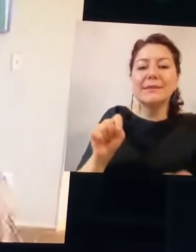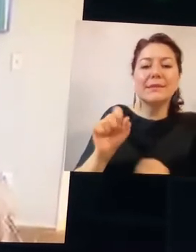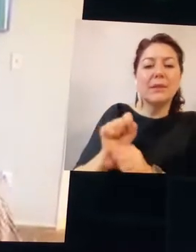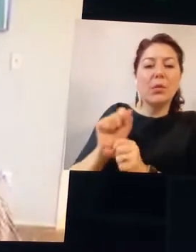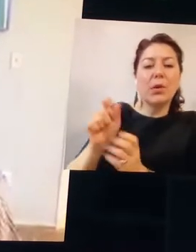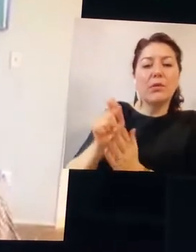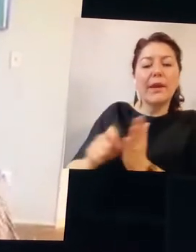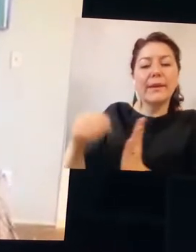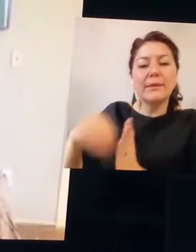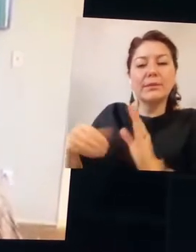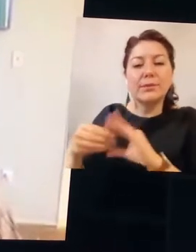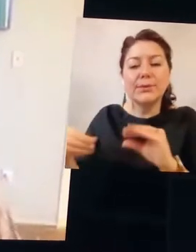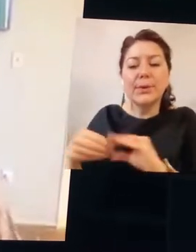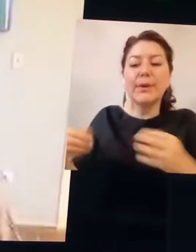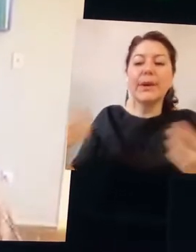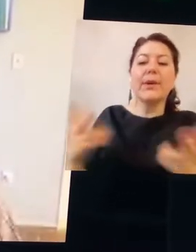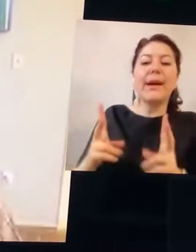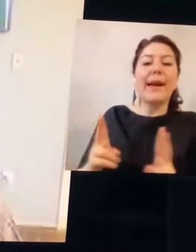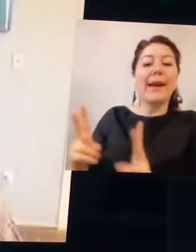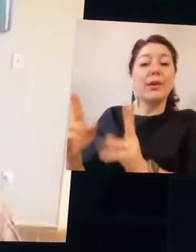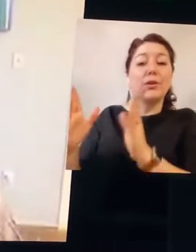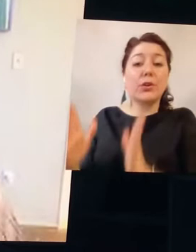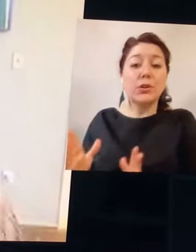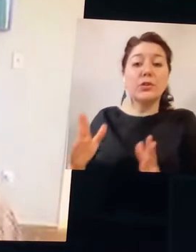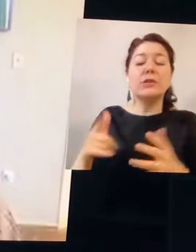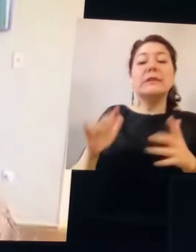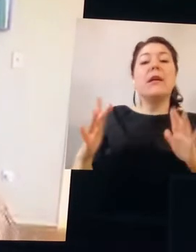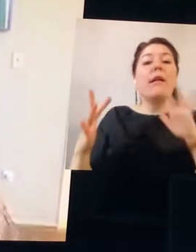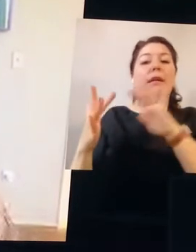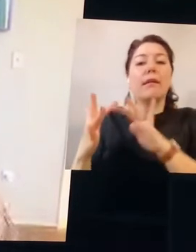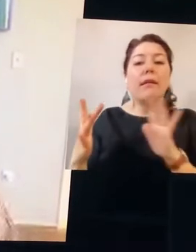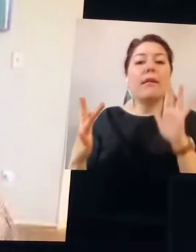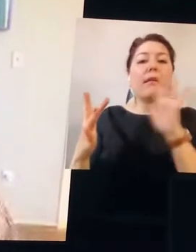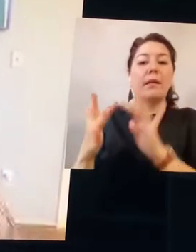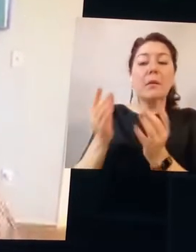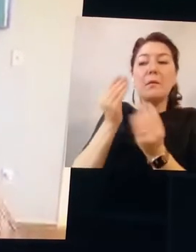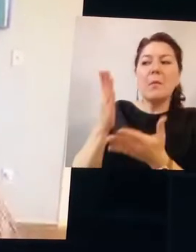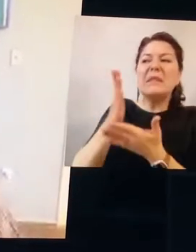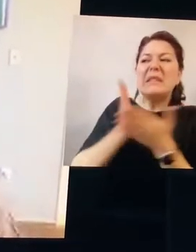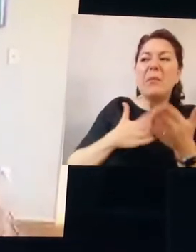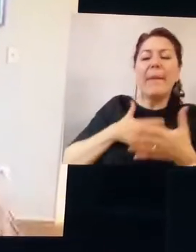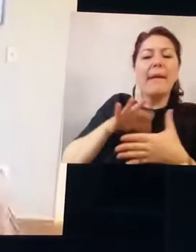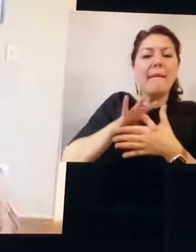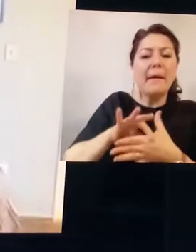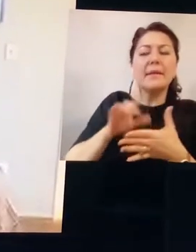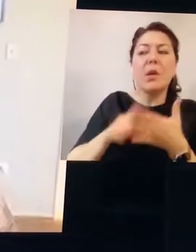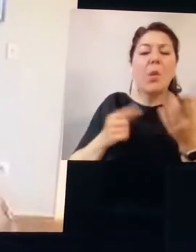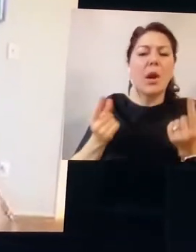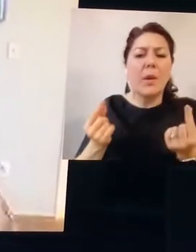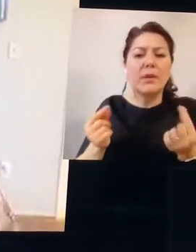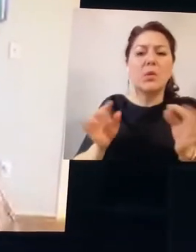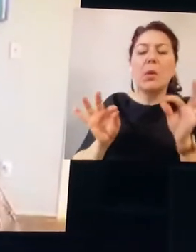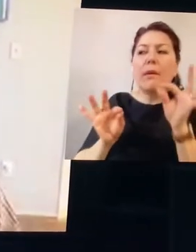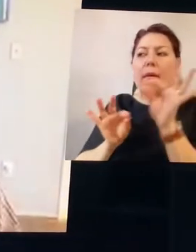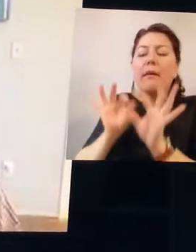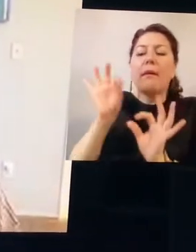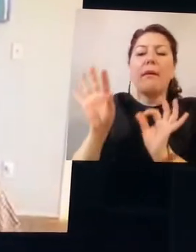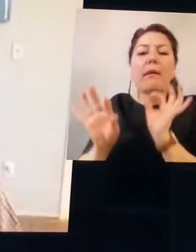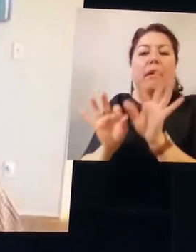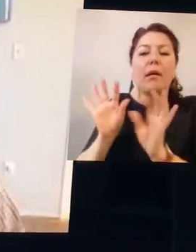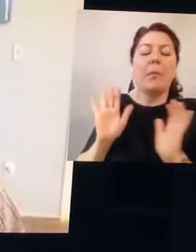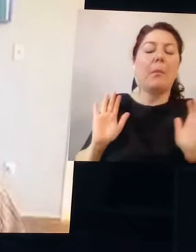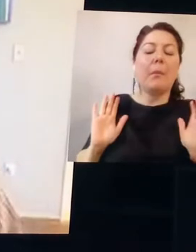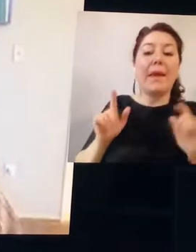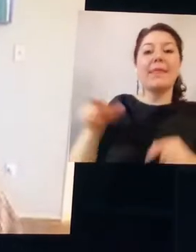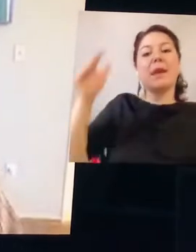of what you do, give them a bit of your content, give them a bit of what of who you are, so that they know about